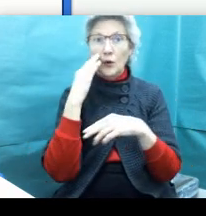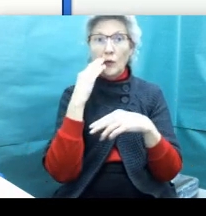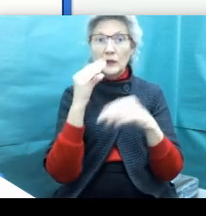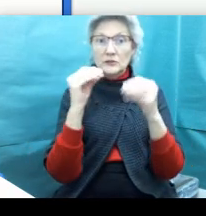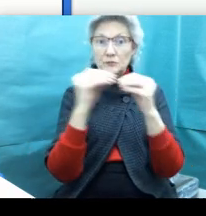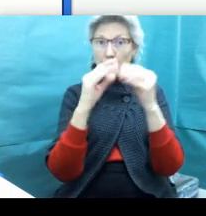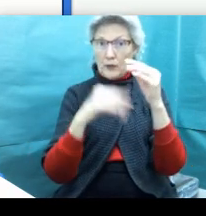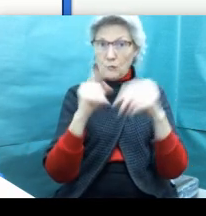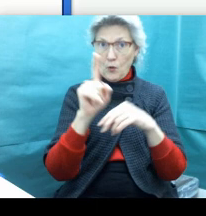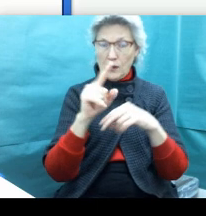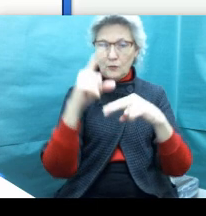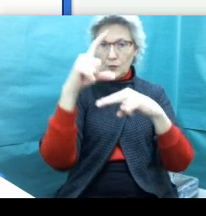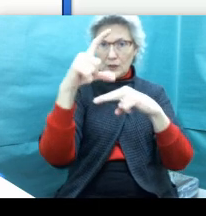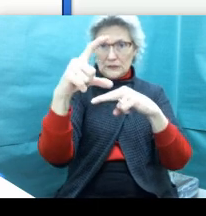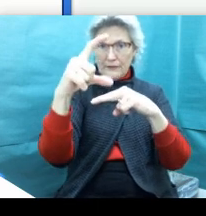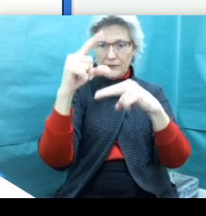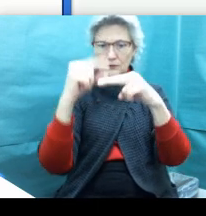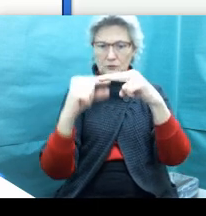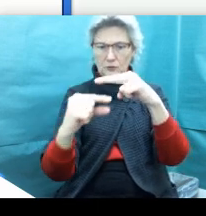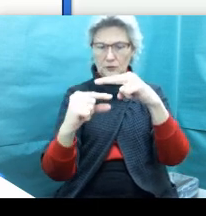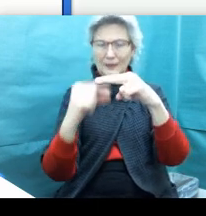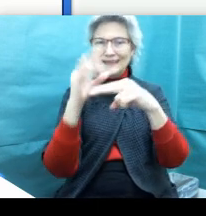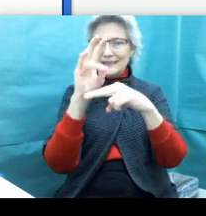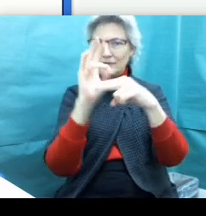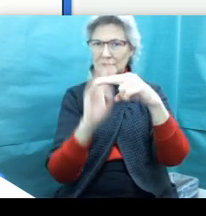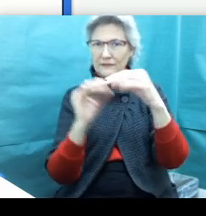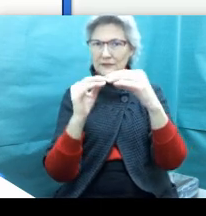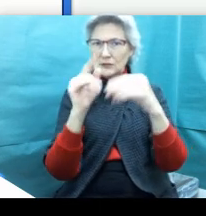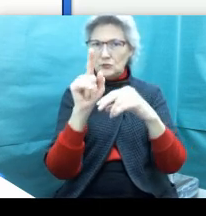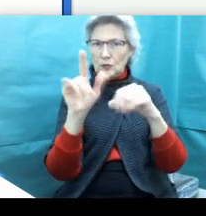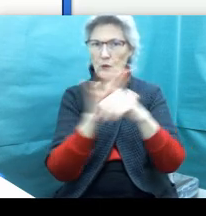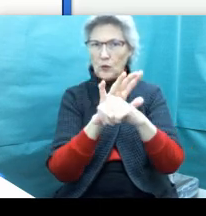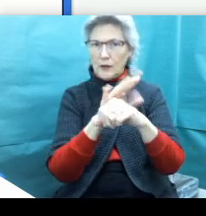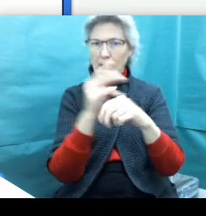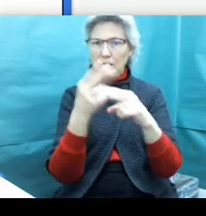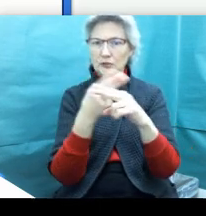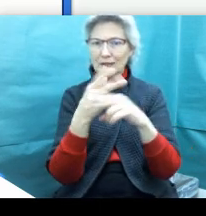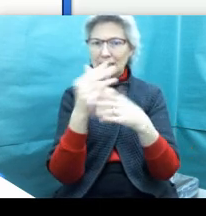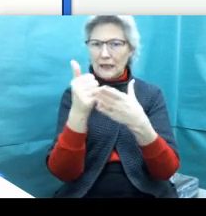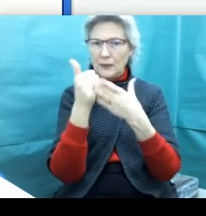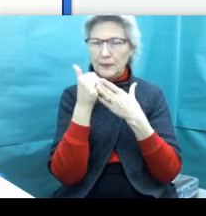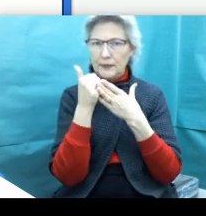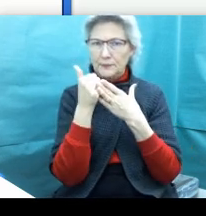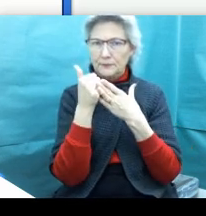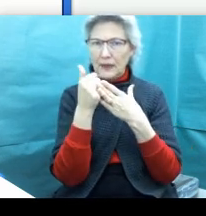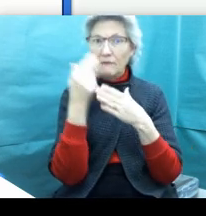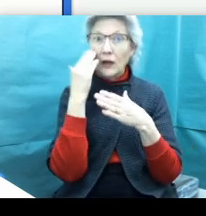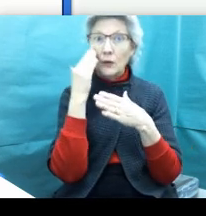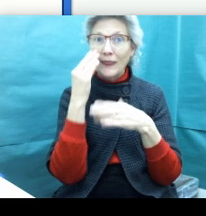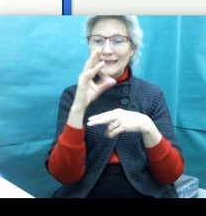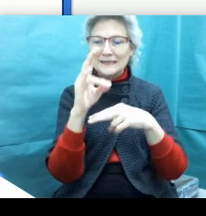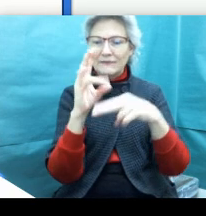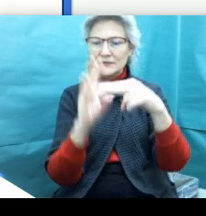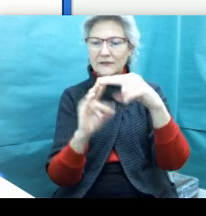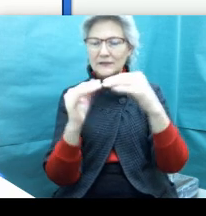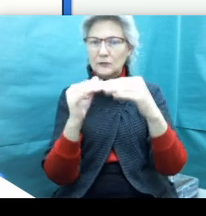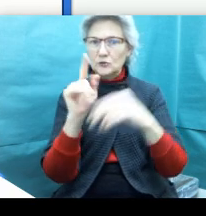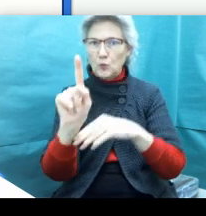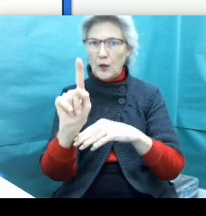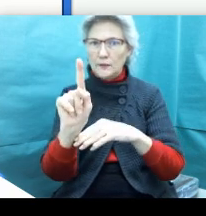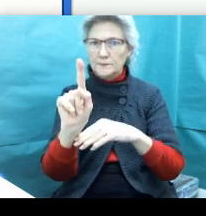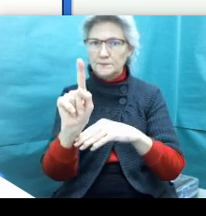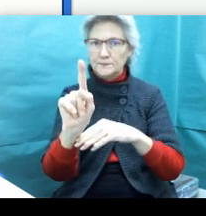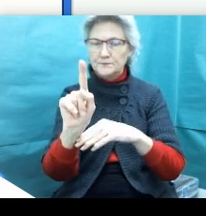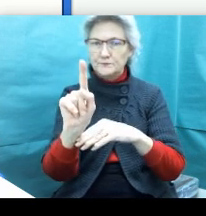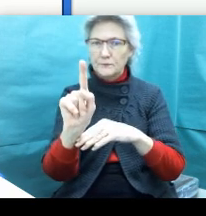than 1 because 7 sevenths would be 1 whole. So I'm actually going to use that to help me. If I know that 7 sevenths makes